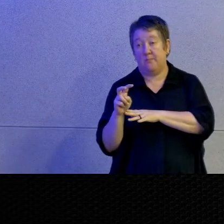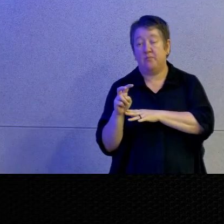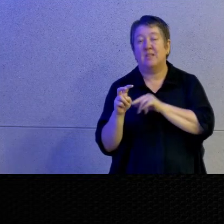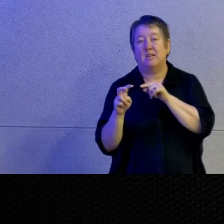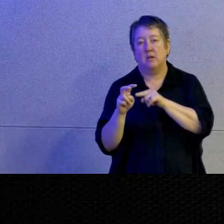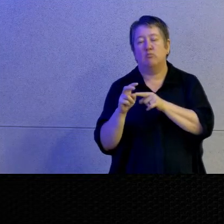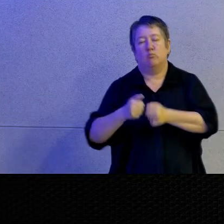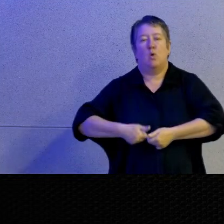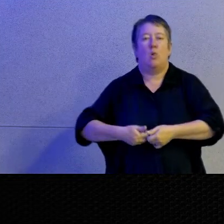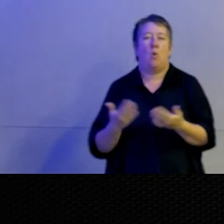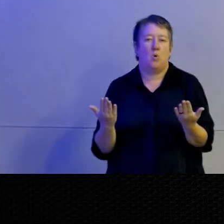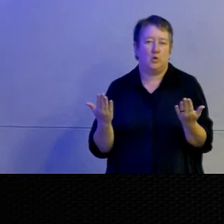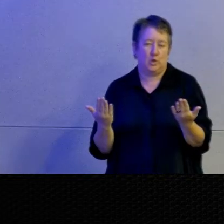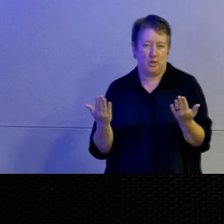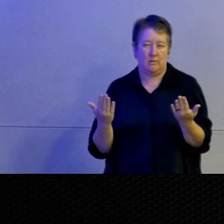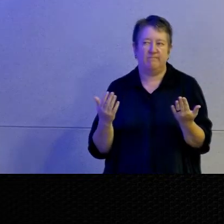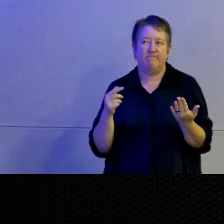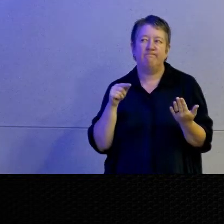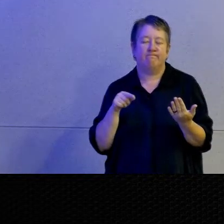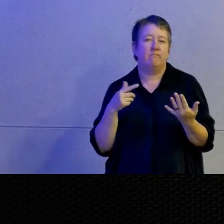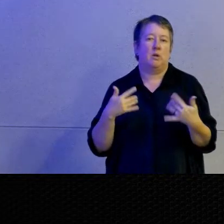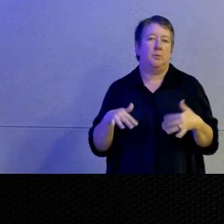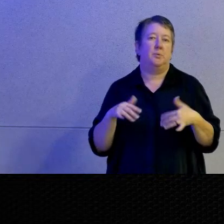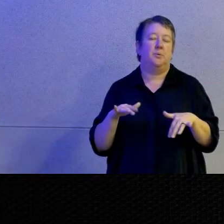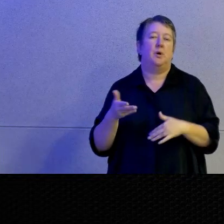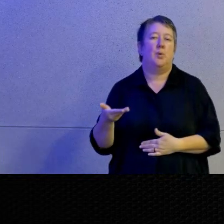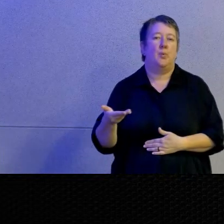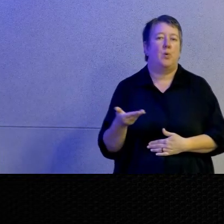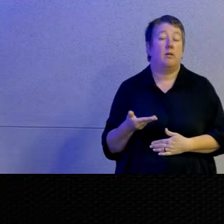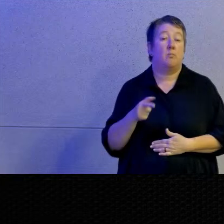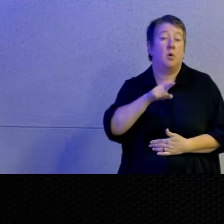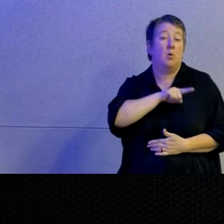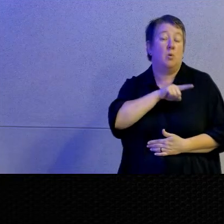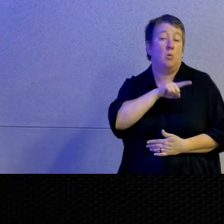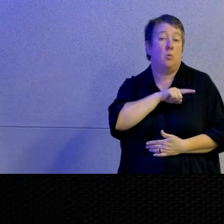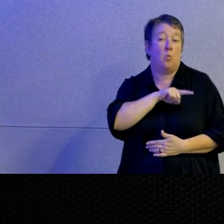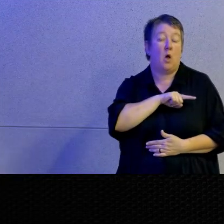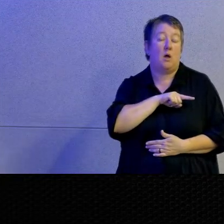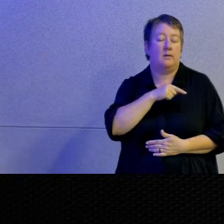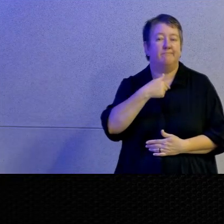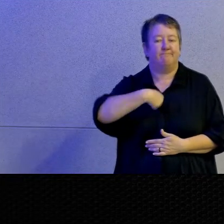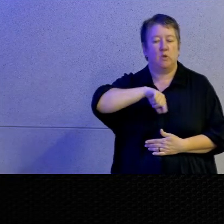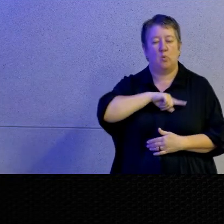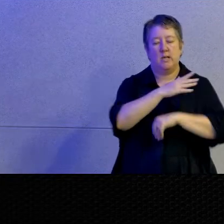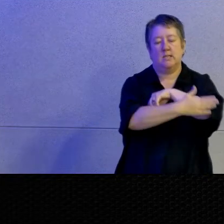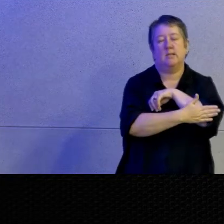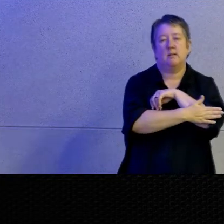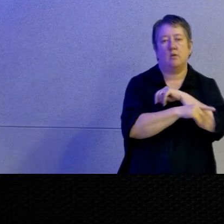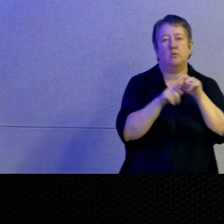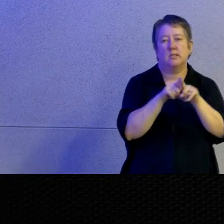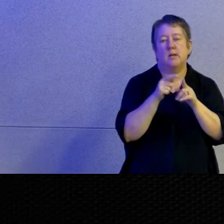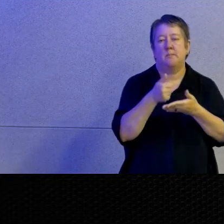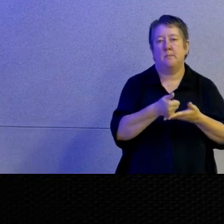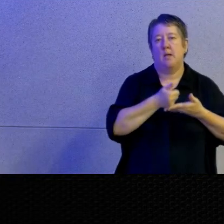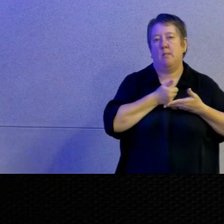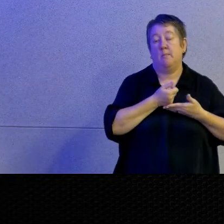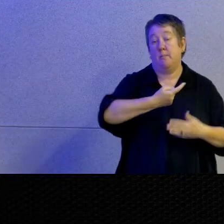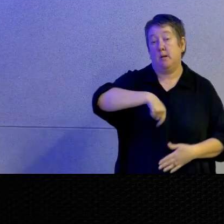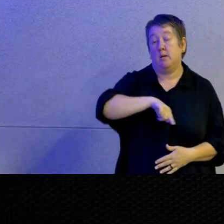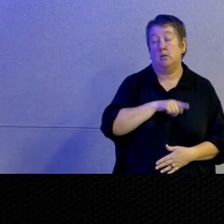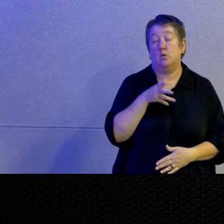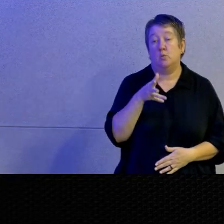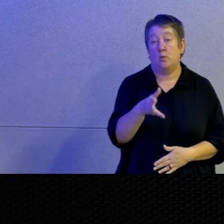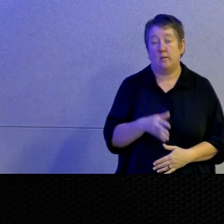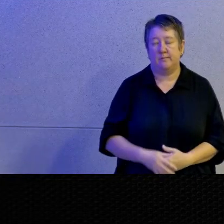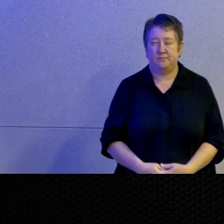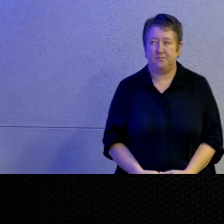been launched. And this is very much welcomed because it will assist us as a country as well. Yeah.